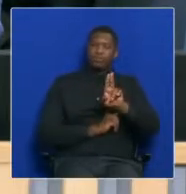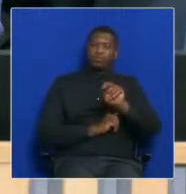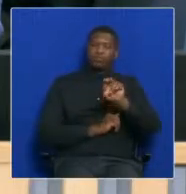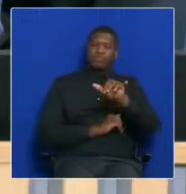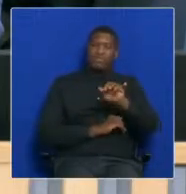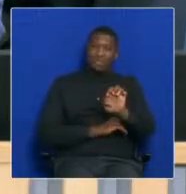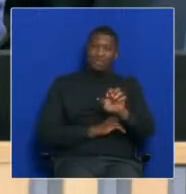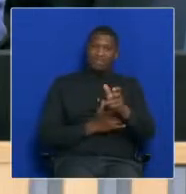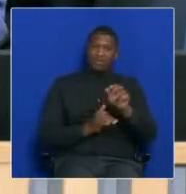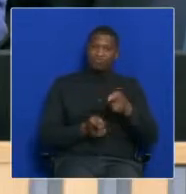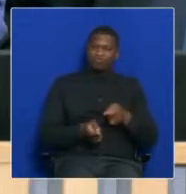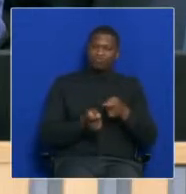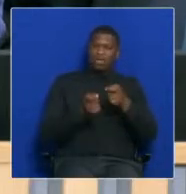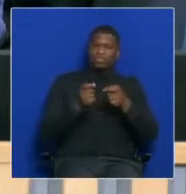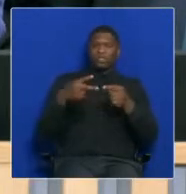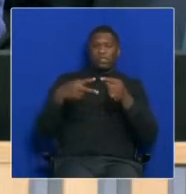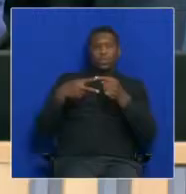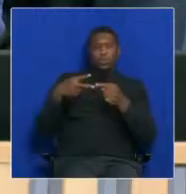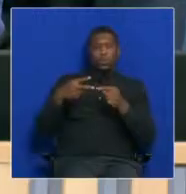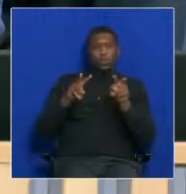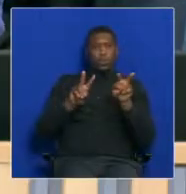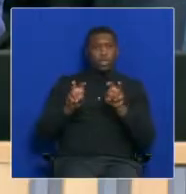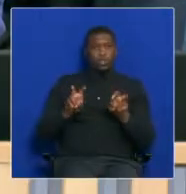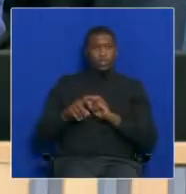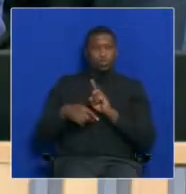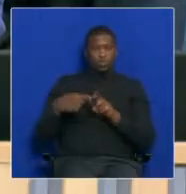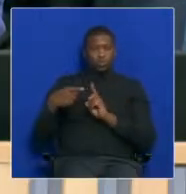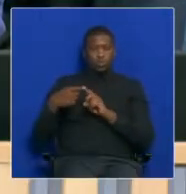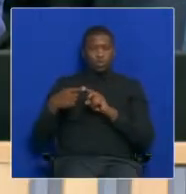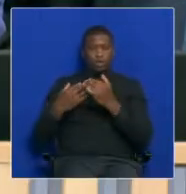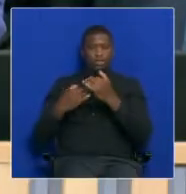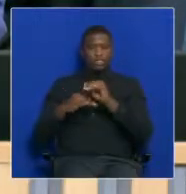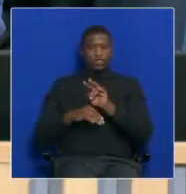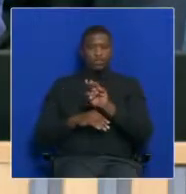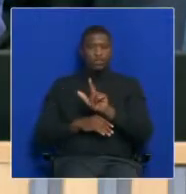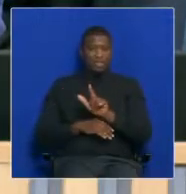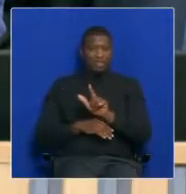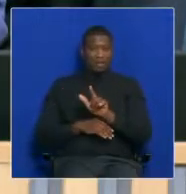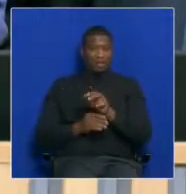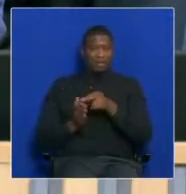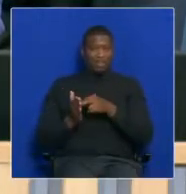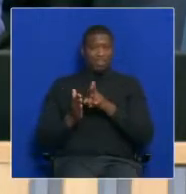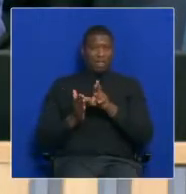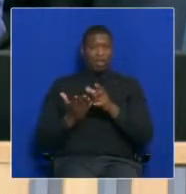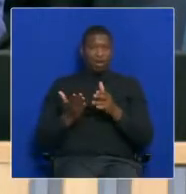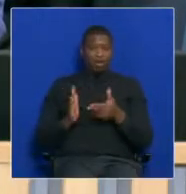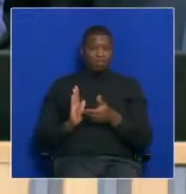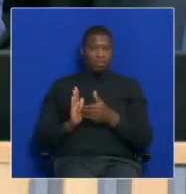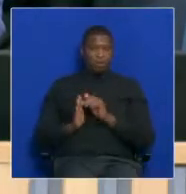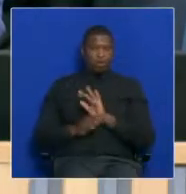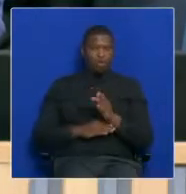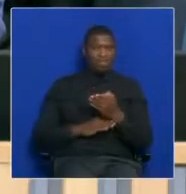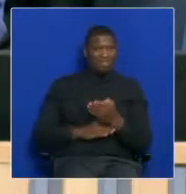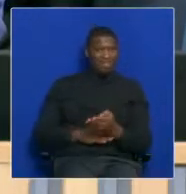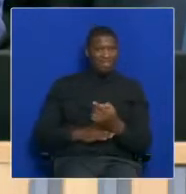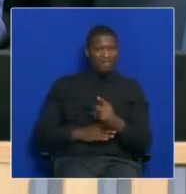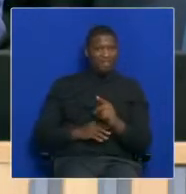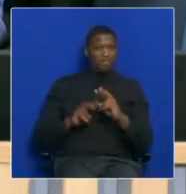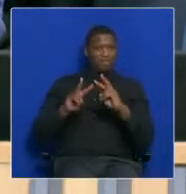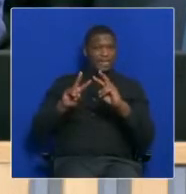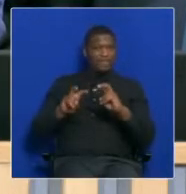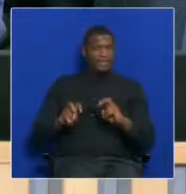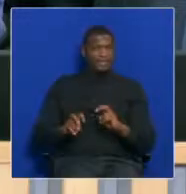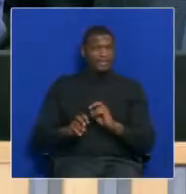was the Section 27 referral affidavit was not there. The investigators did not have it.